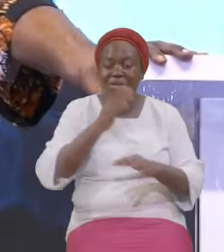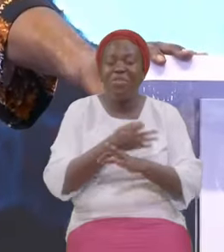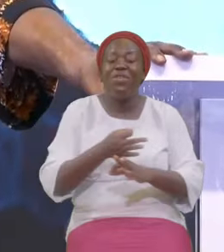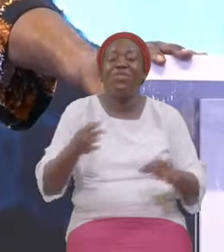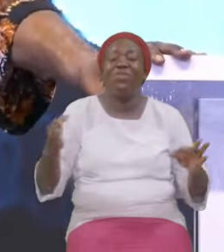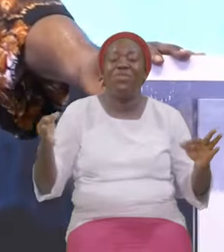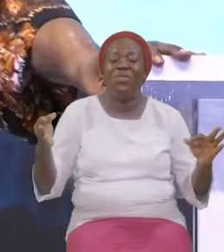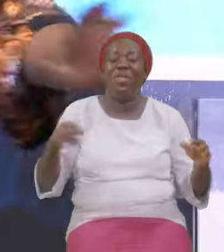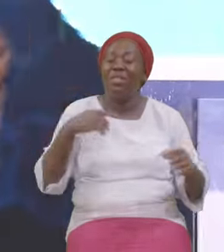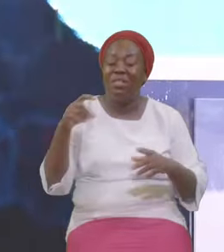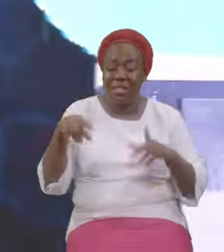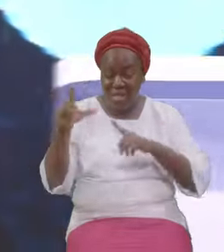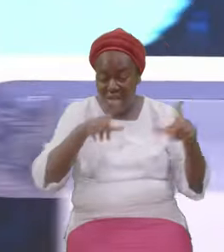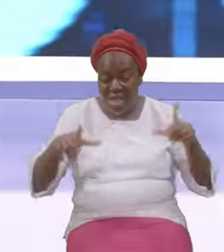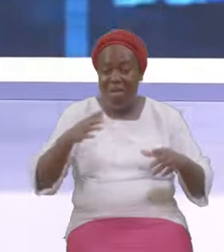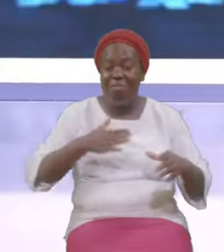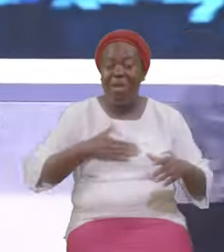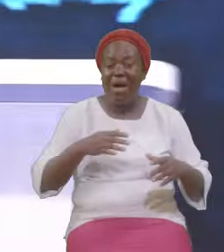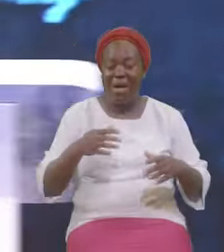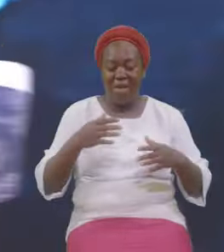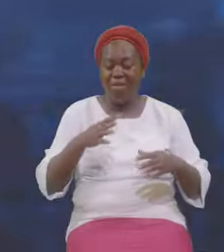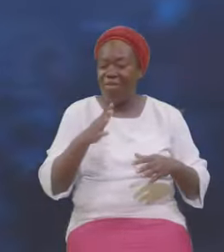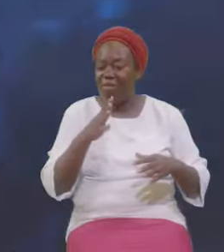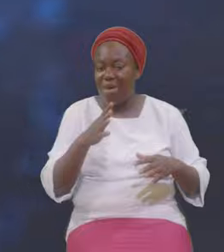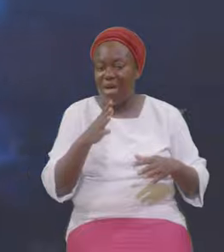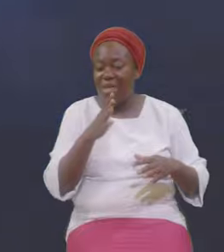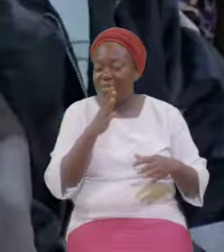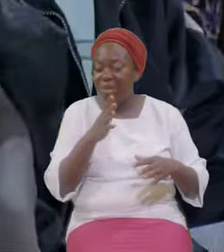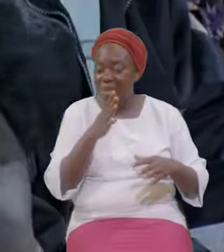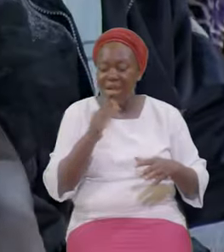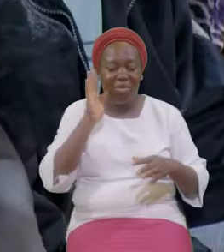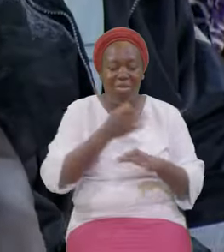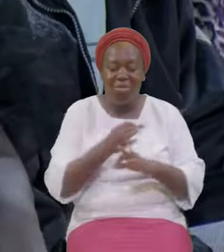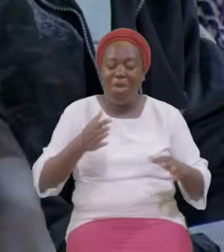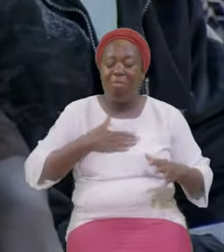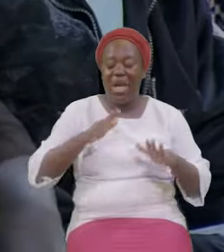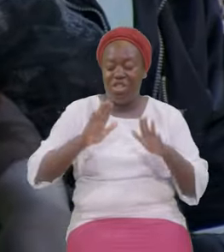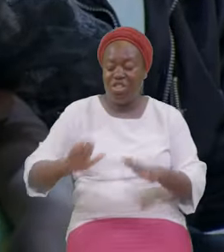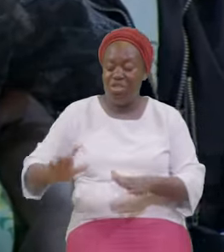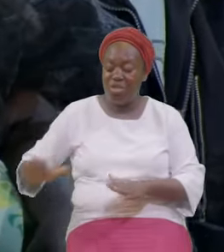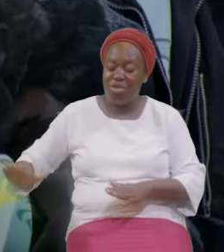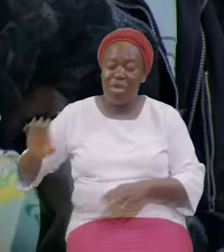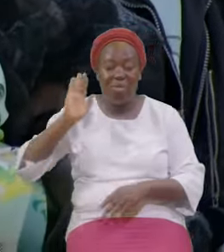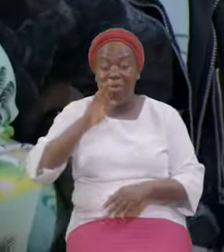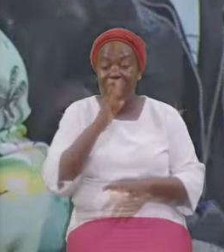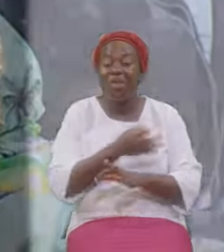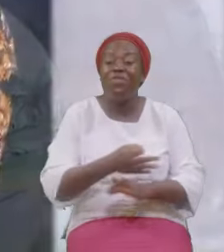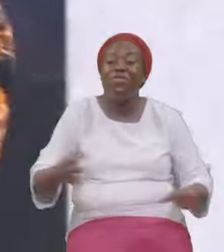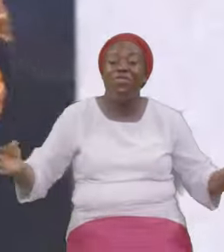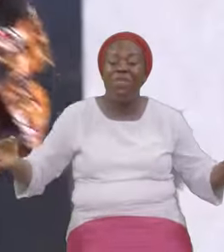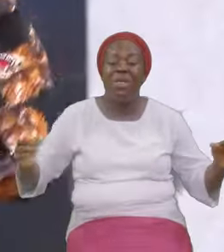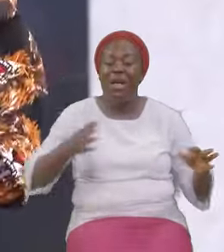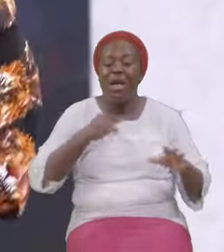yourself. My children will be free. And all my loved